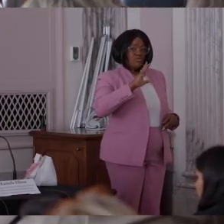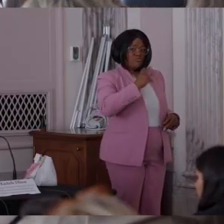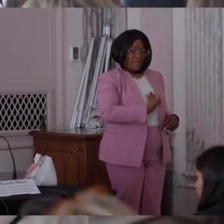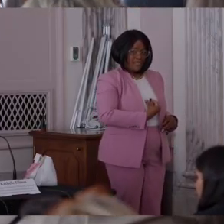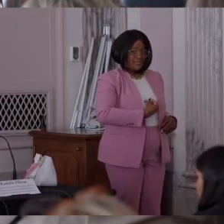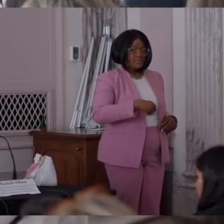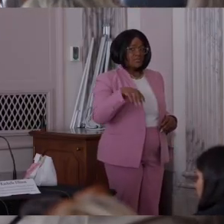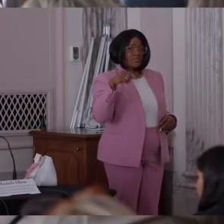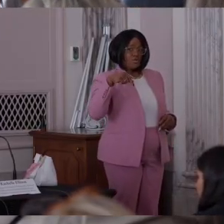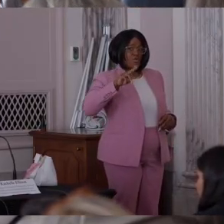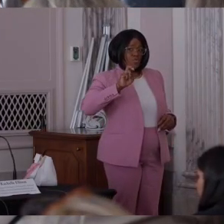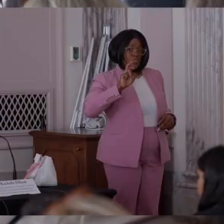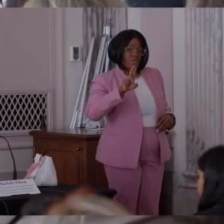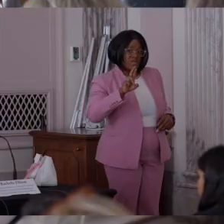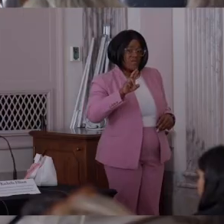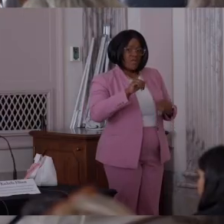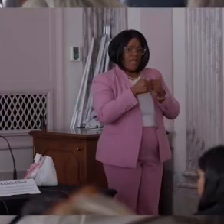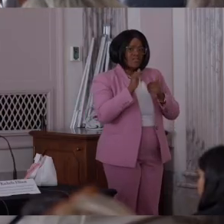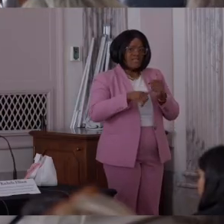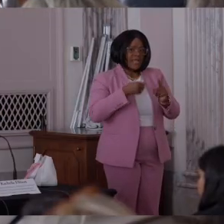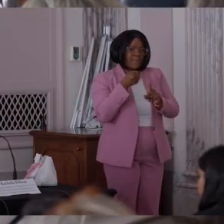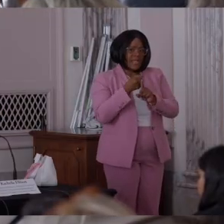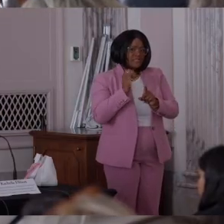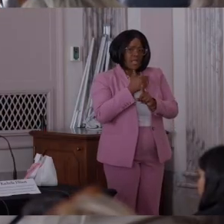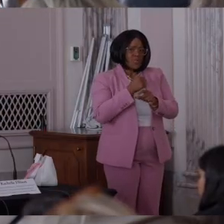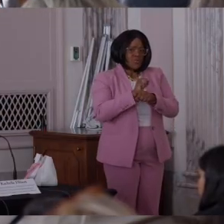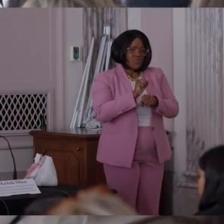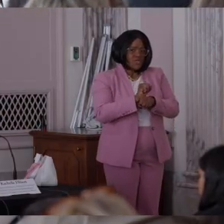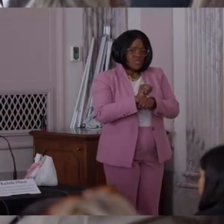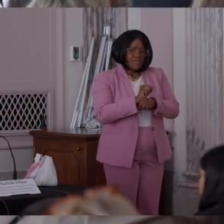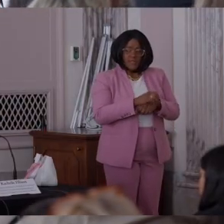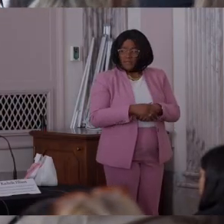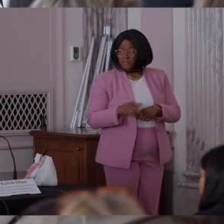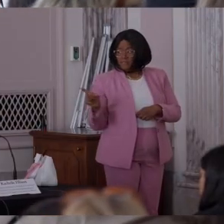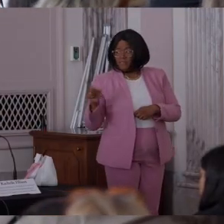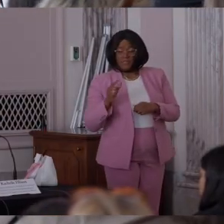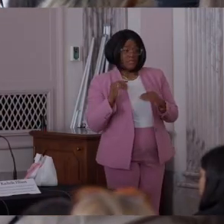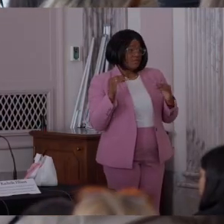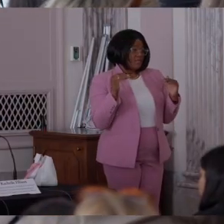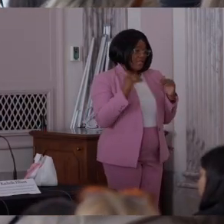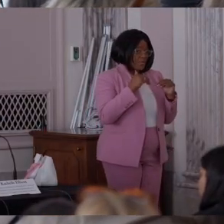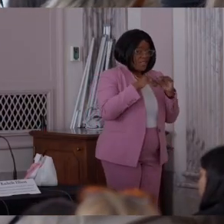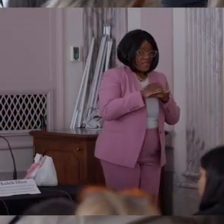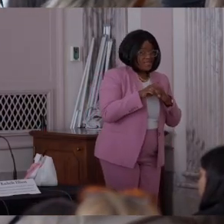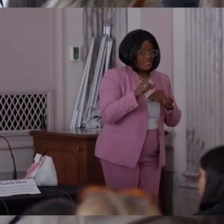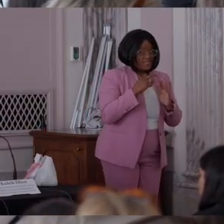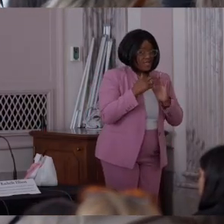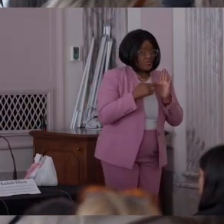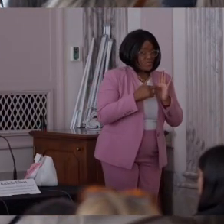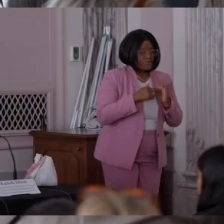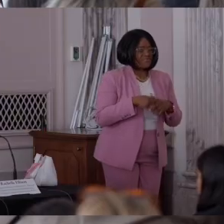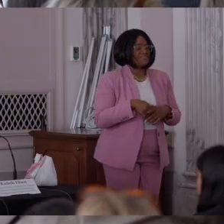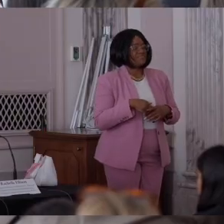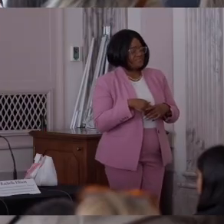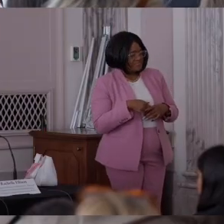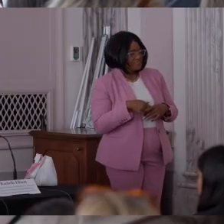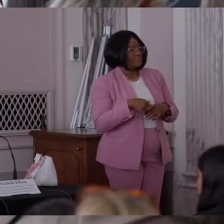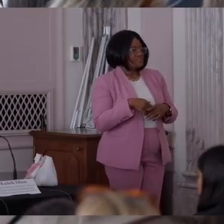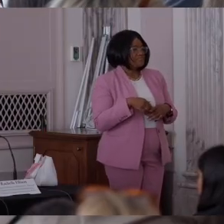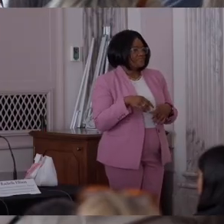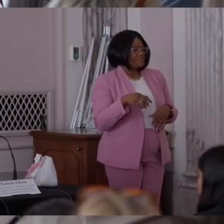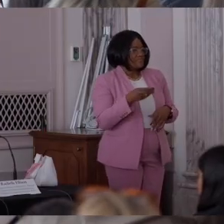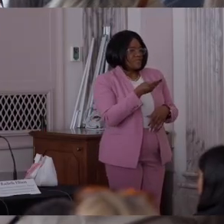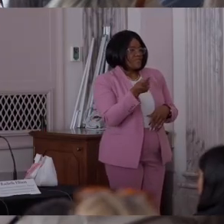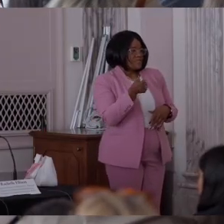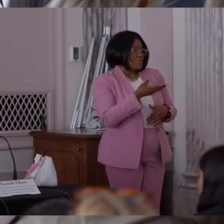could impact the work that we are doing. The equal access rule. There is a comment, there's a